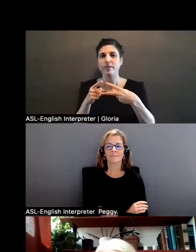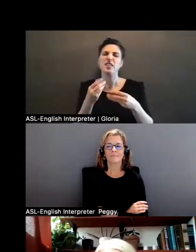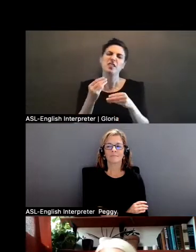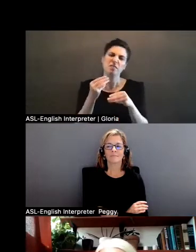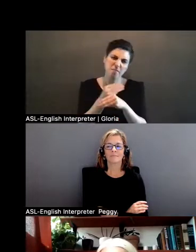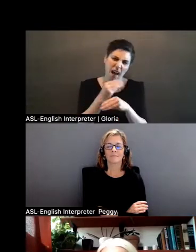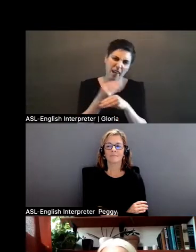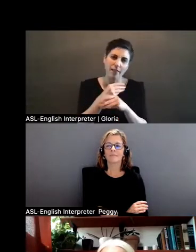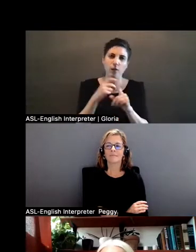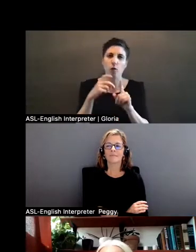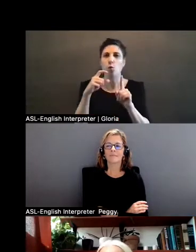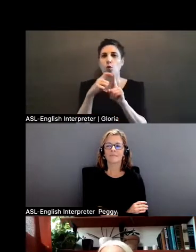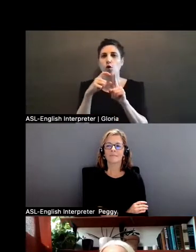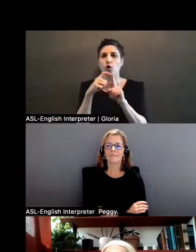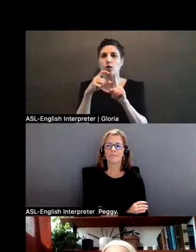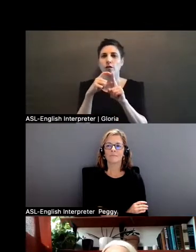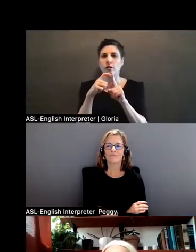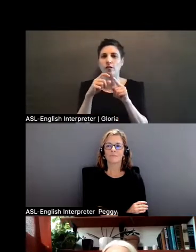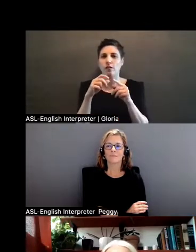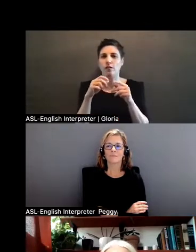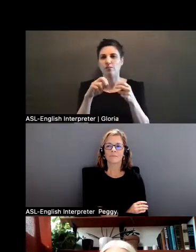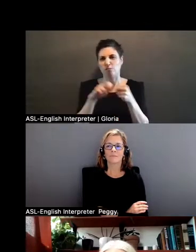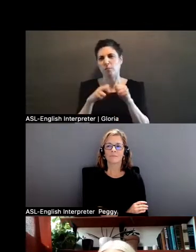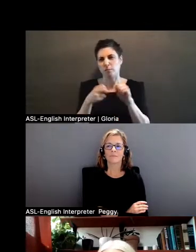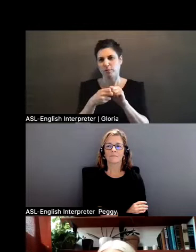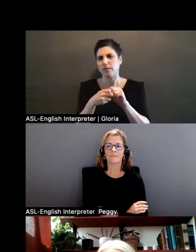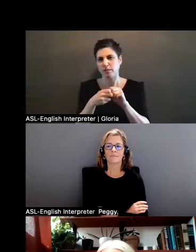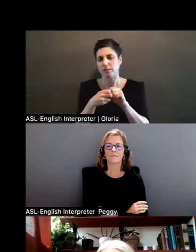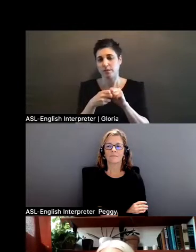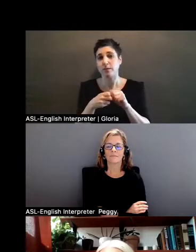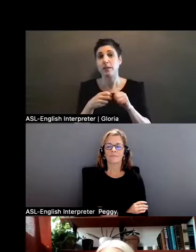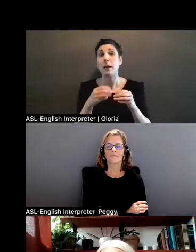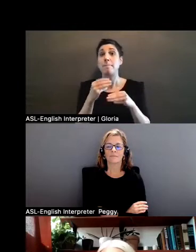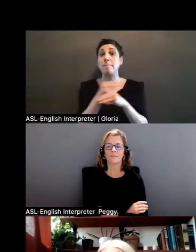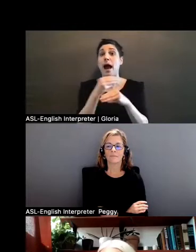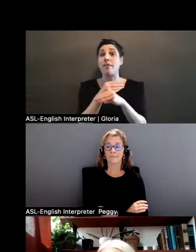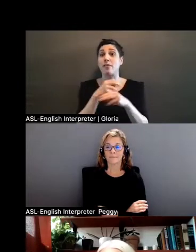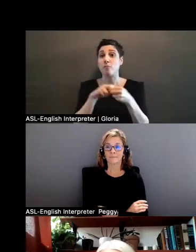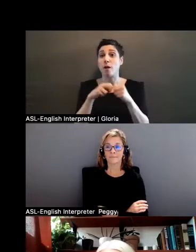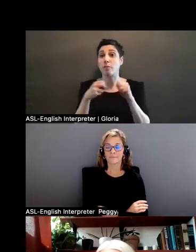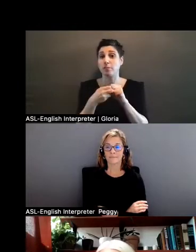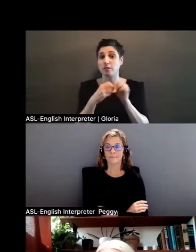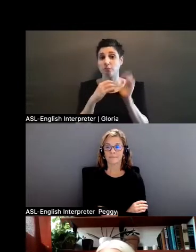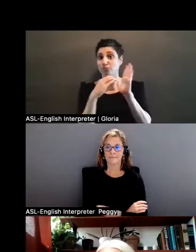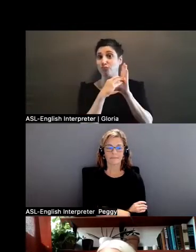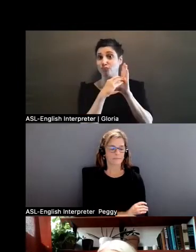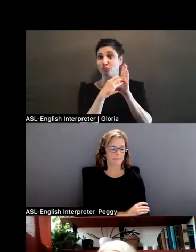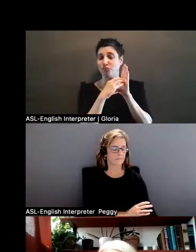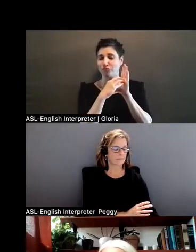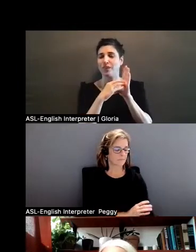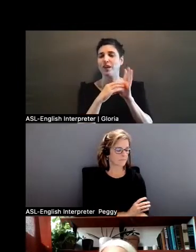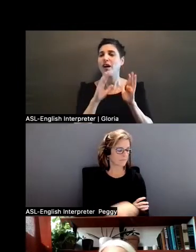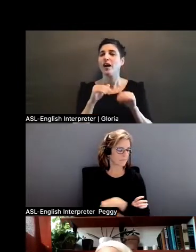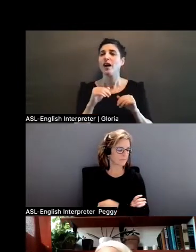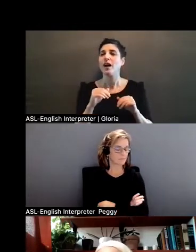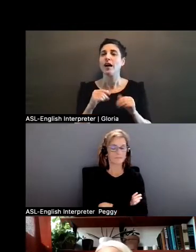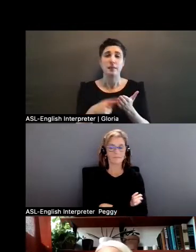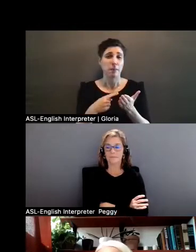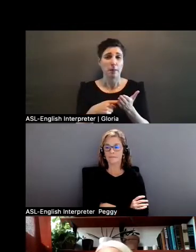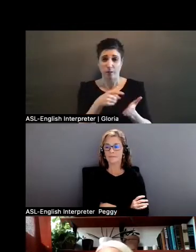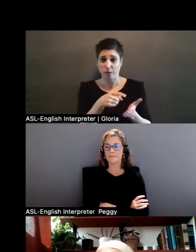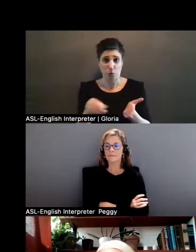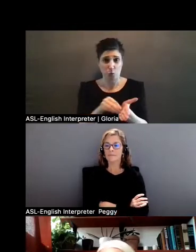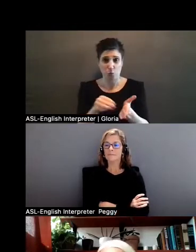word problems. Often with math word problems, when students aren't having